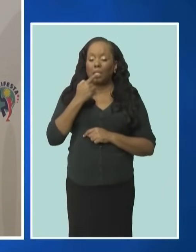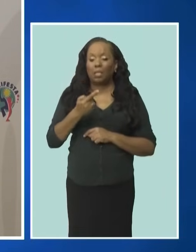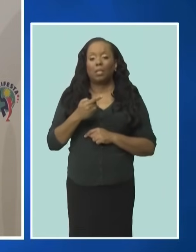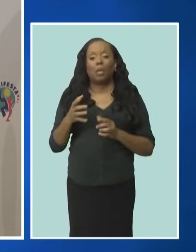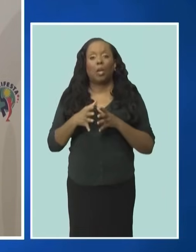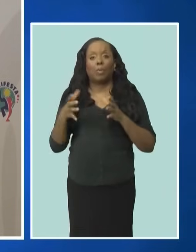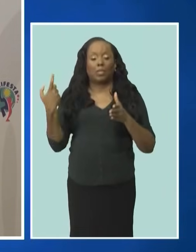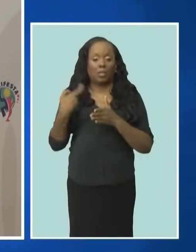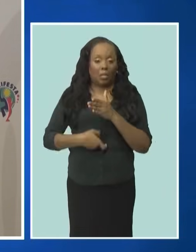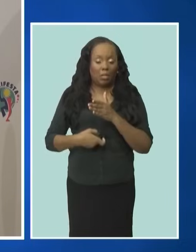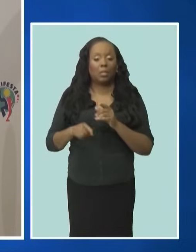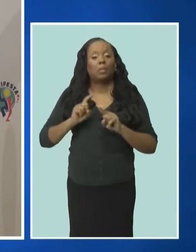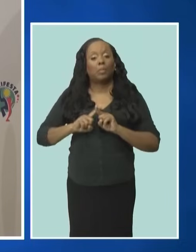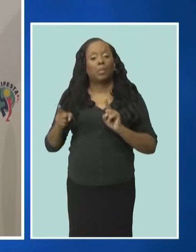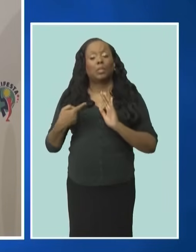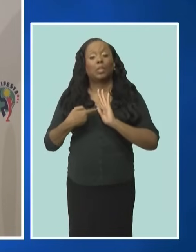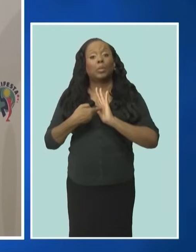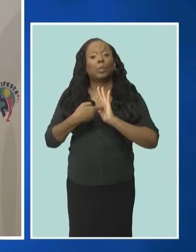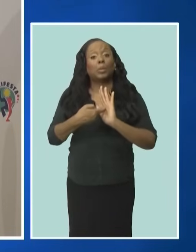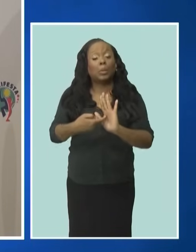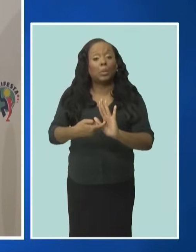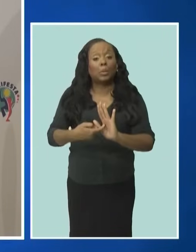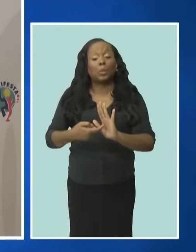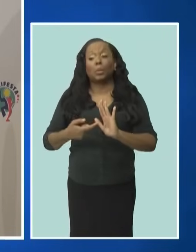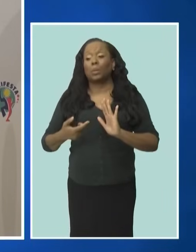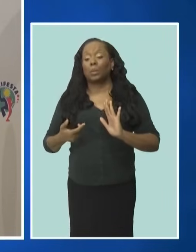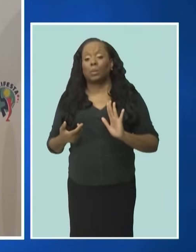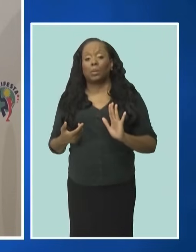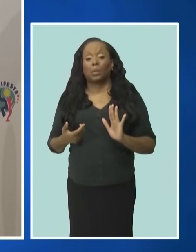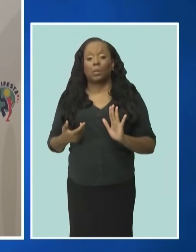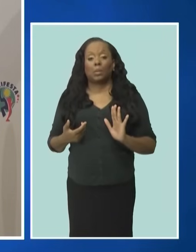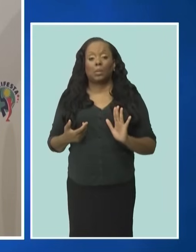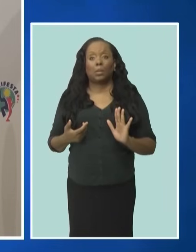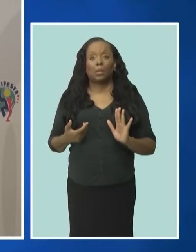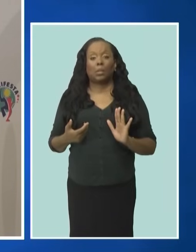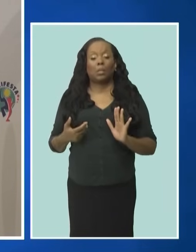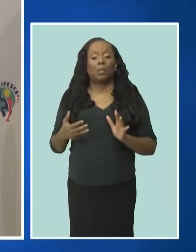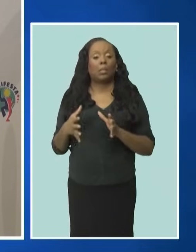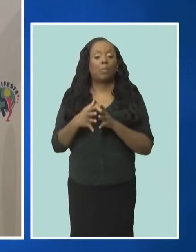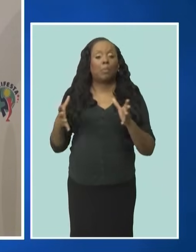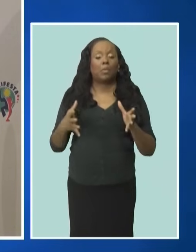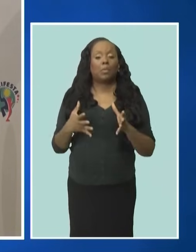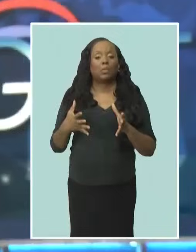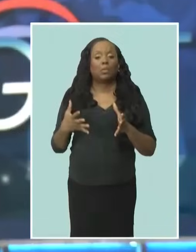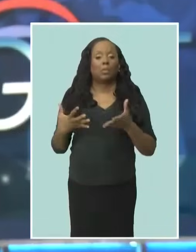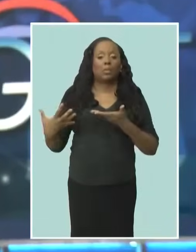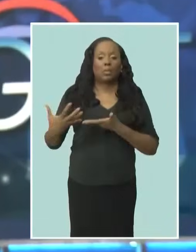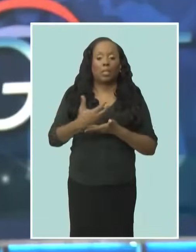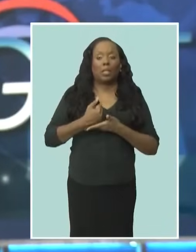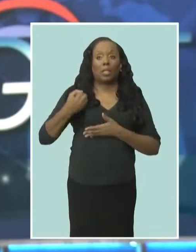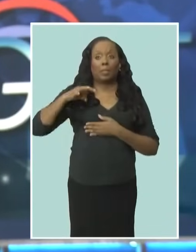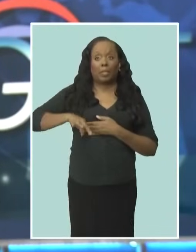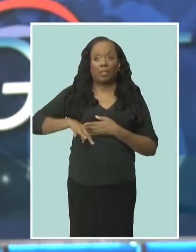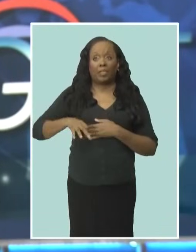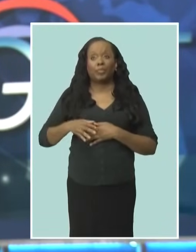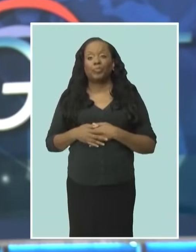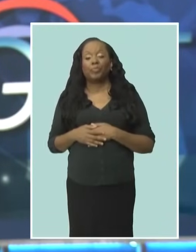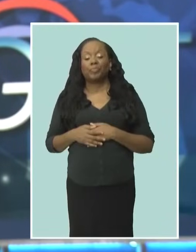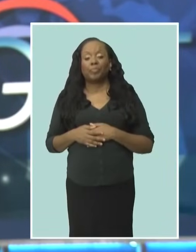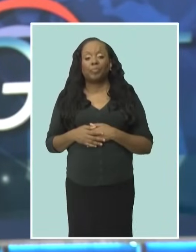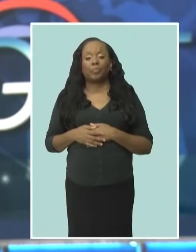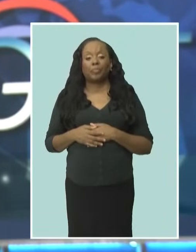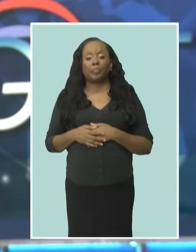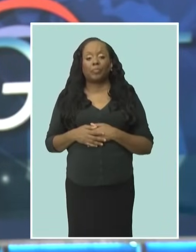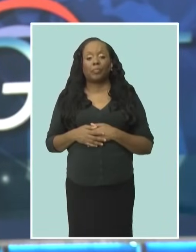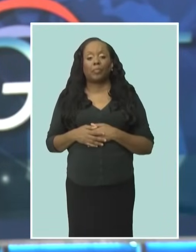but also show you the areas on the return on investment. Ms. Roberts is also appealing